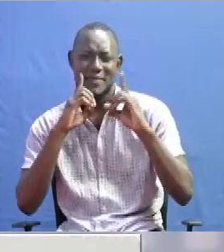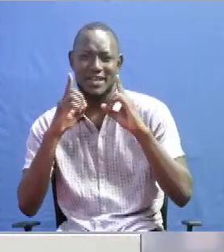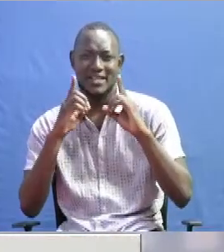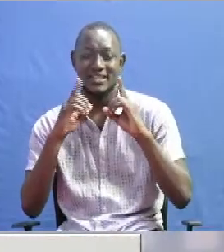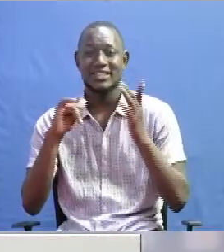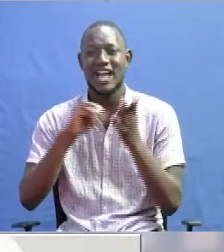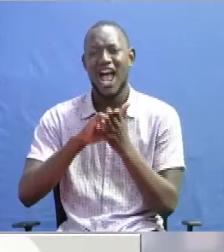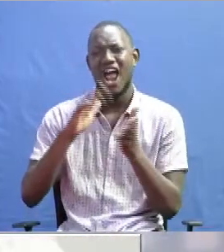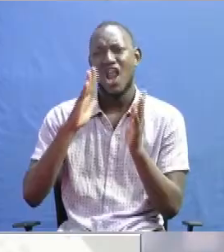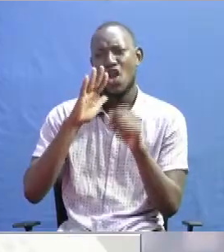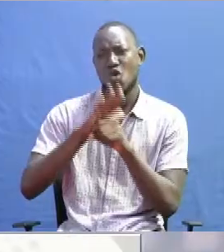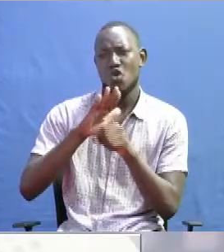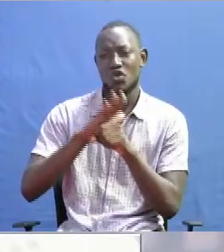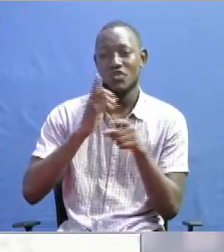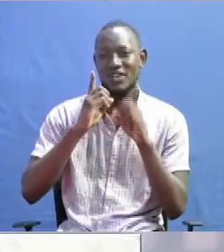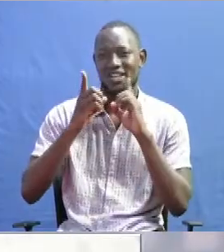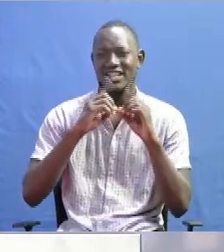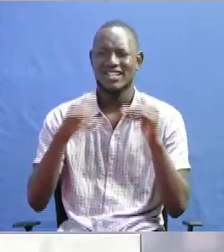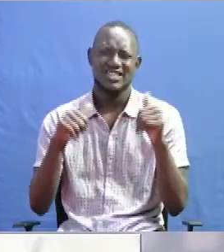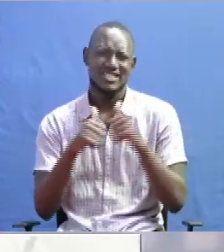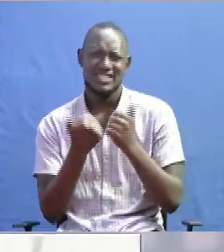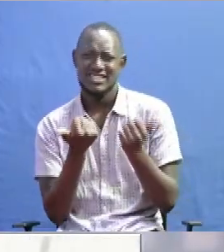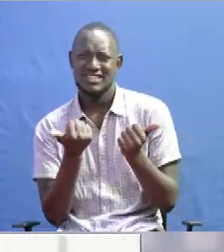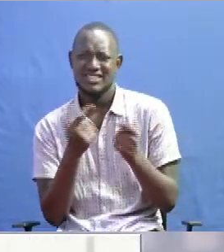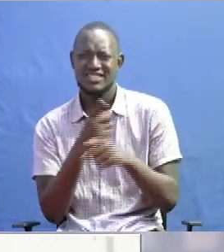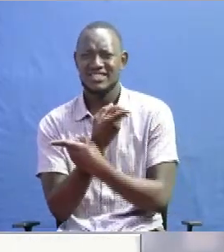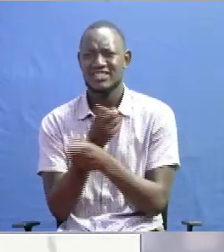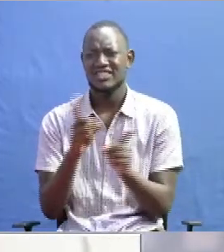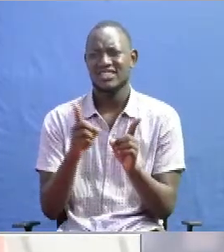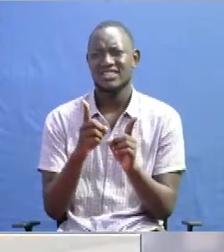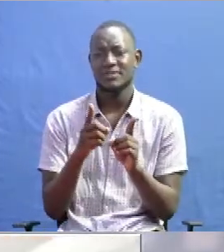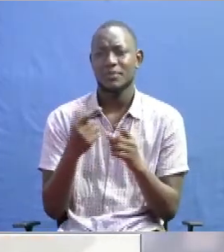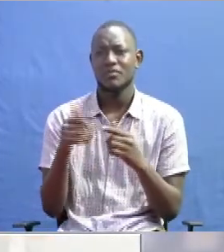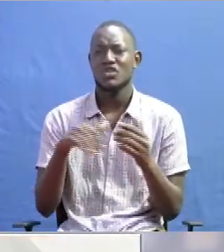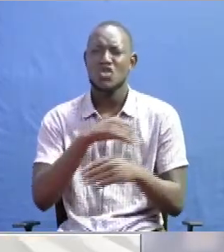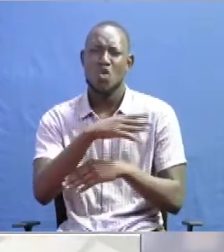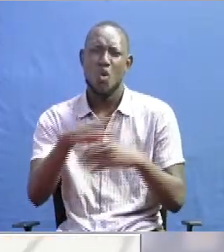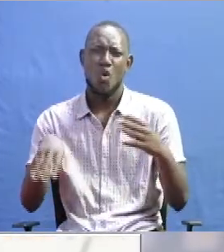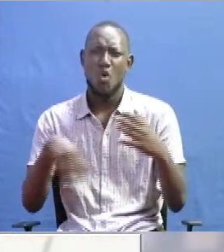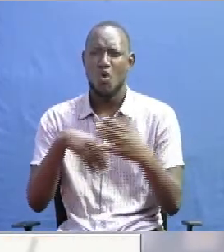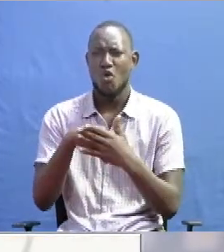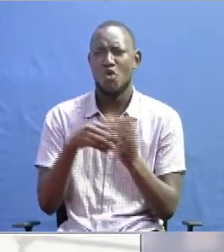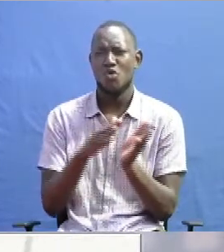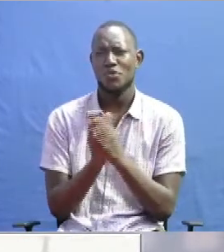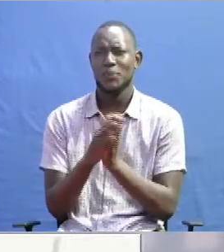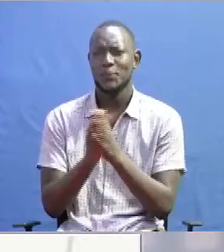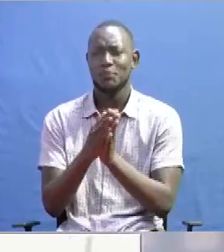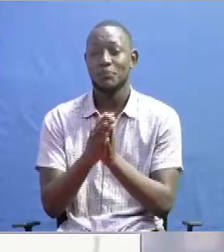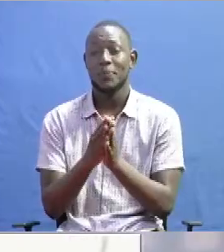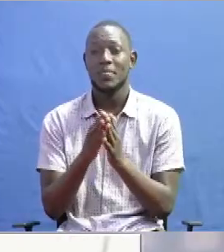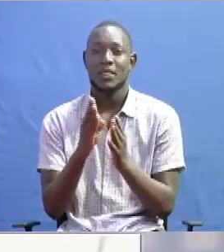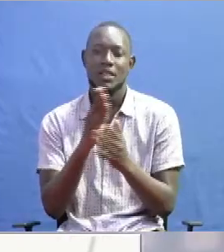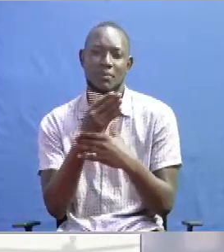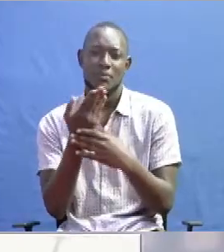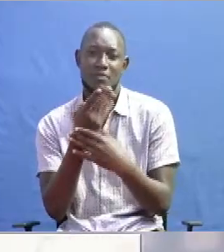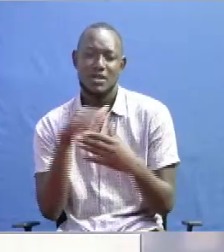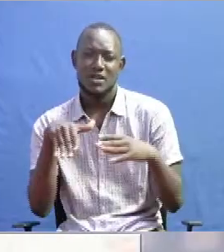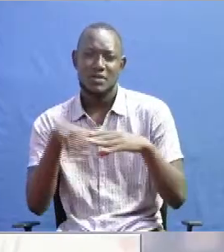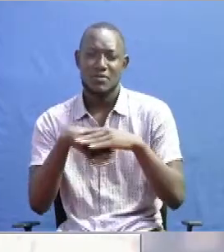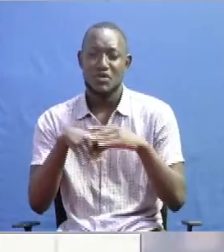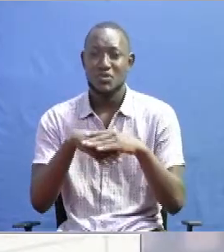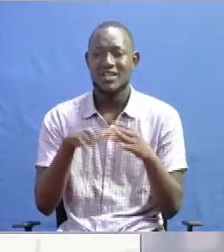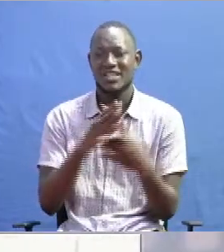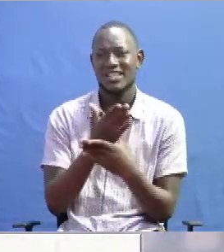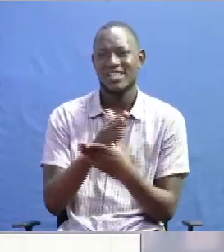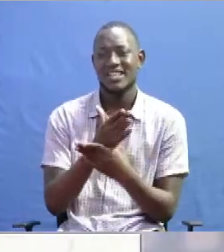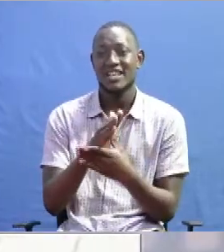of discussion and controversy in regard to the whole conundrum between the activists from Kenya and of course